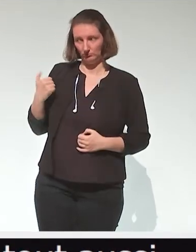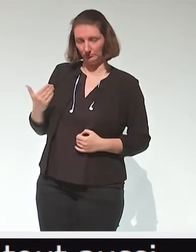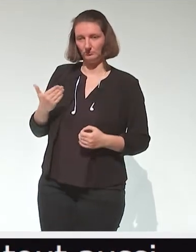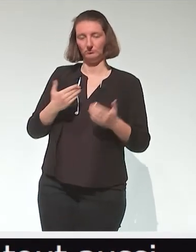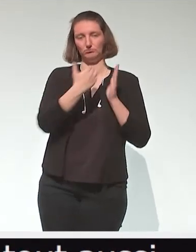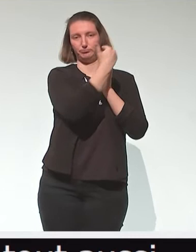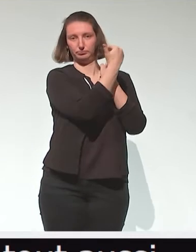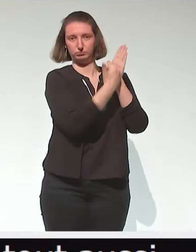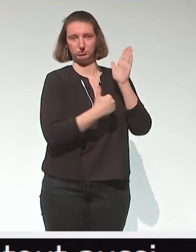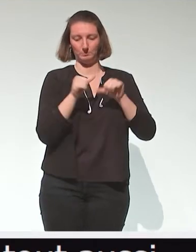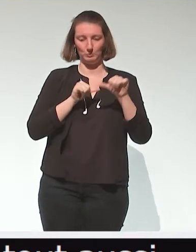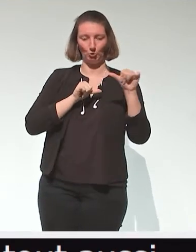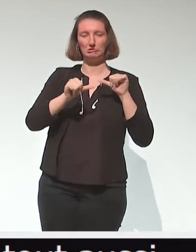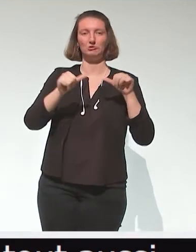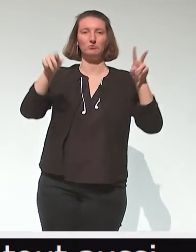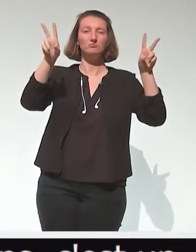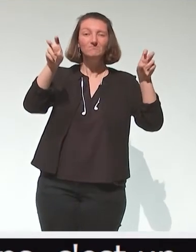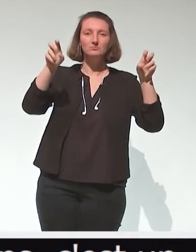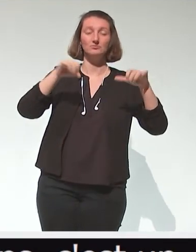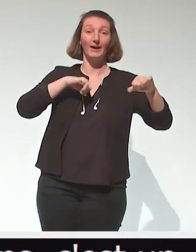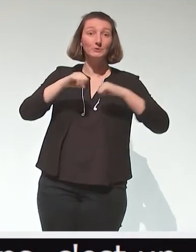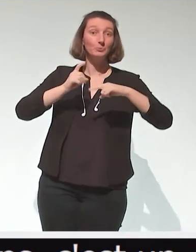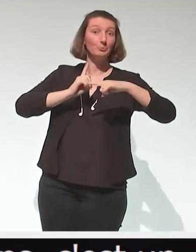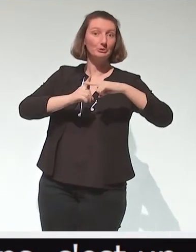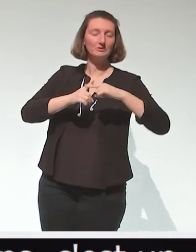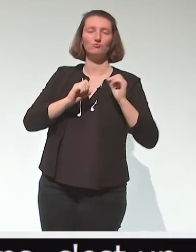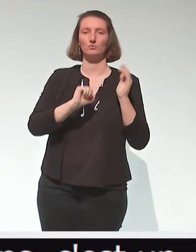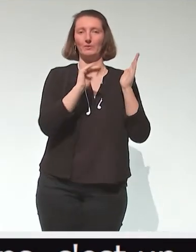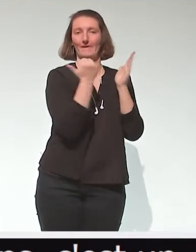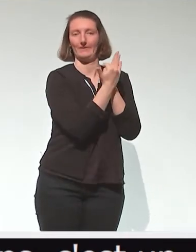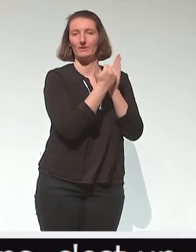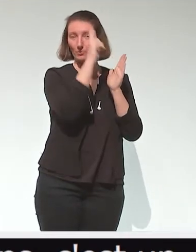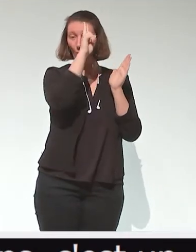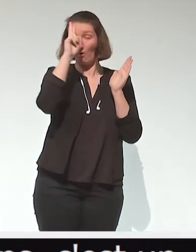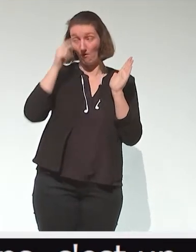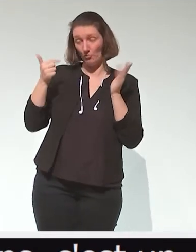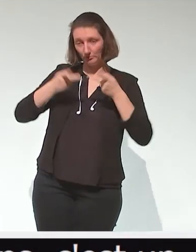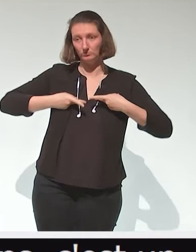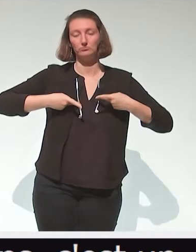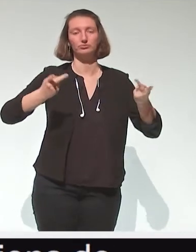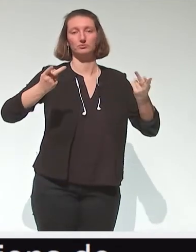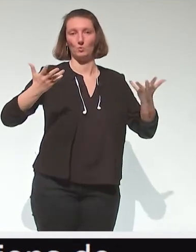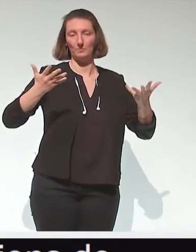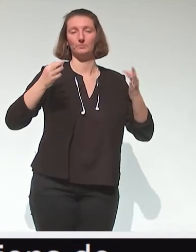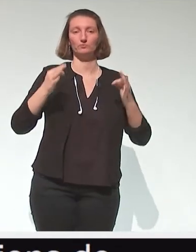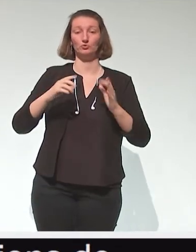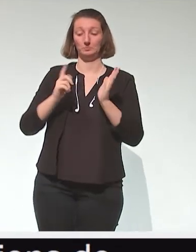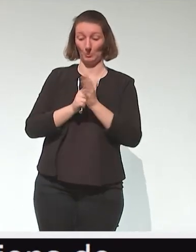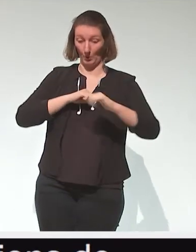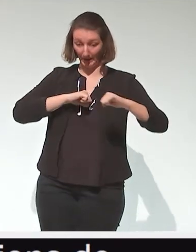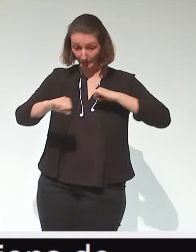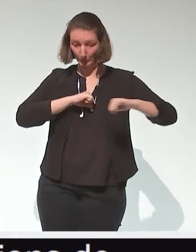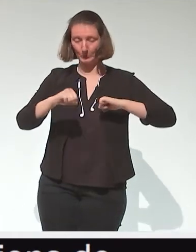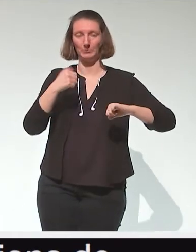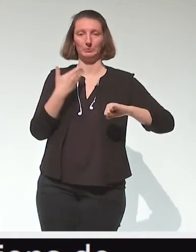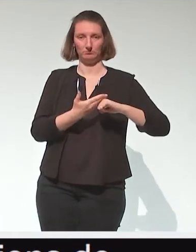February 2019. It sets the conditions of what we call positive action. It means that we can